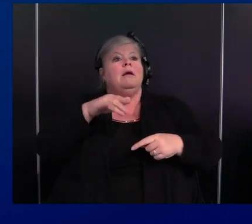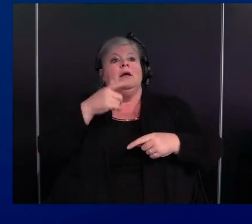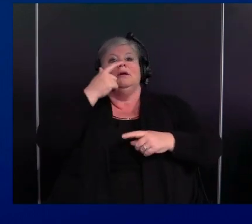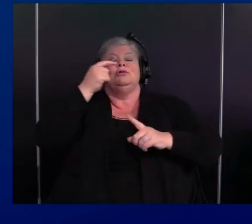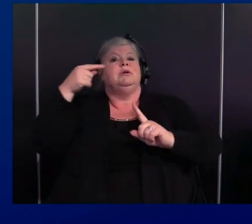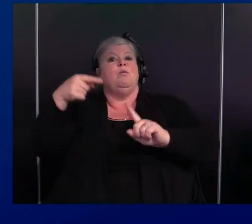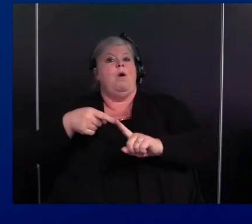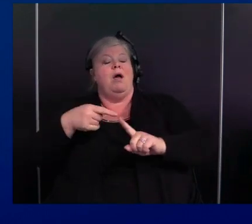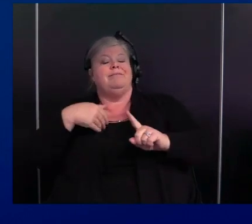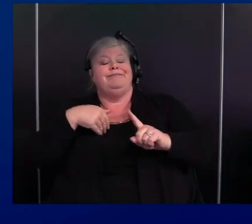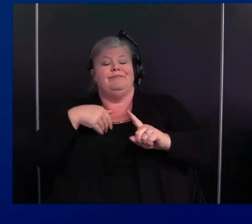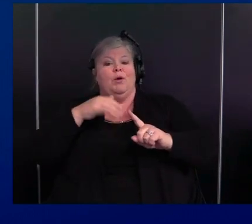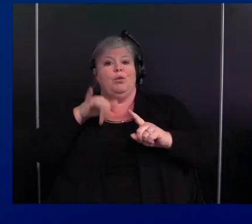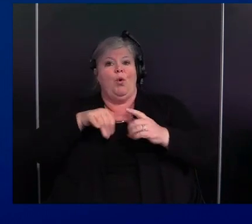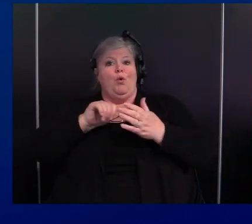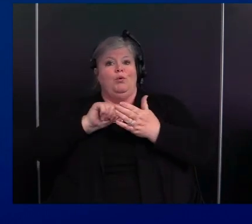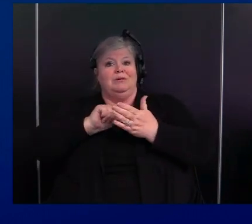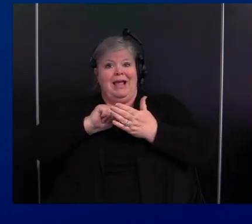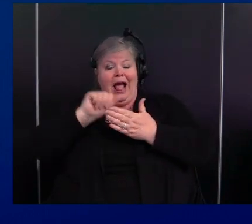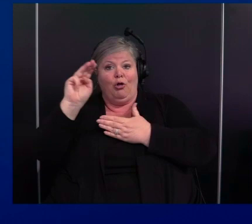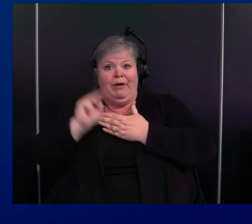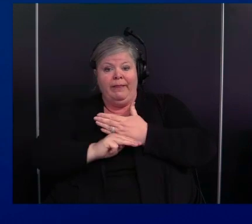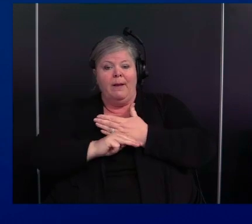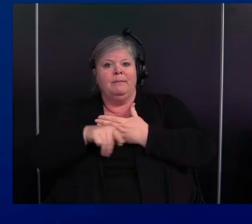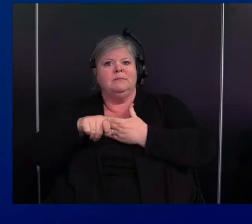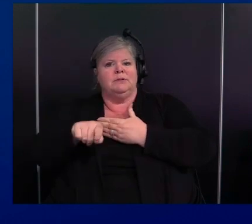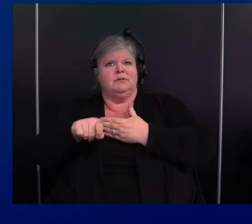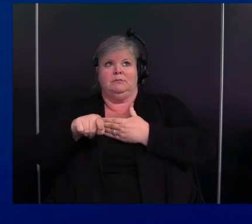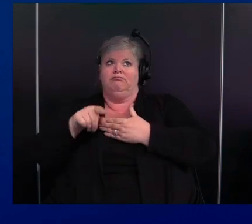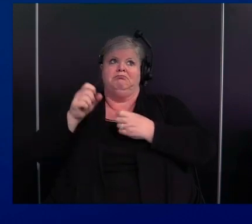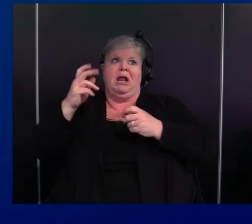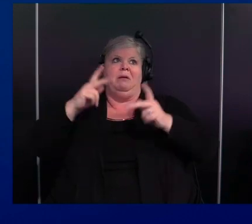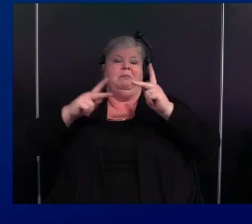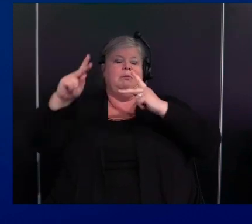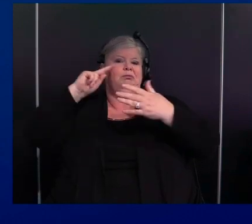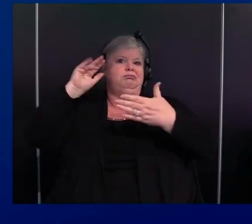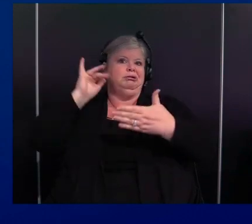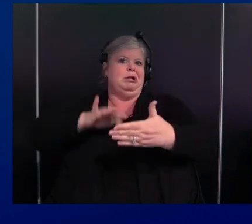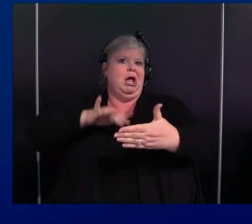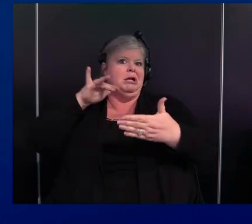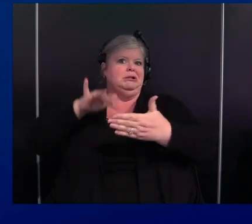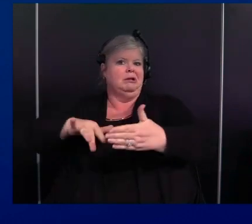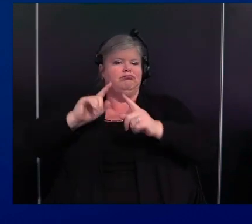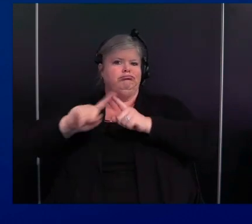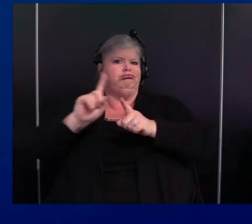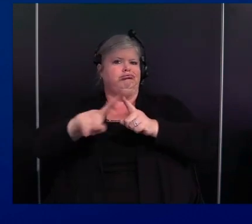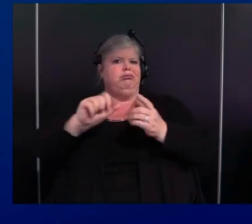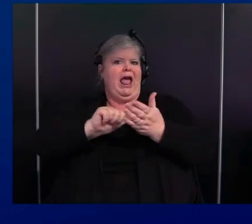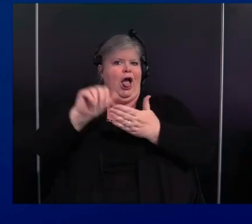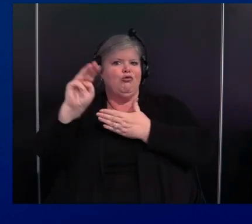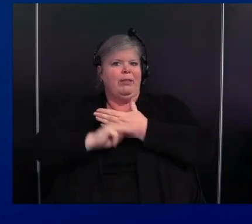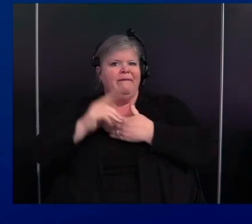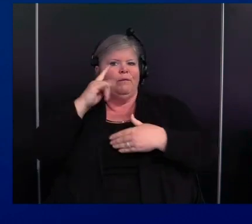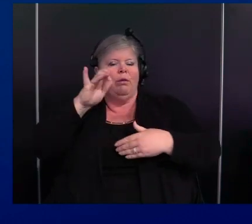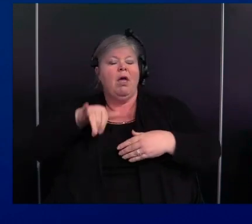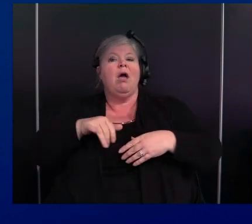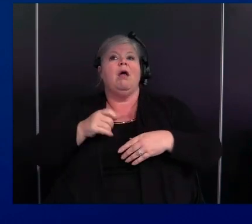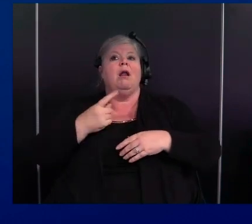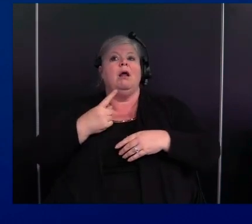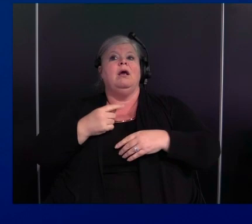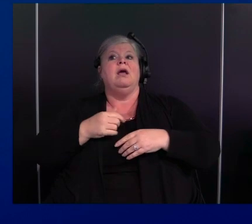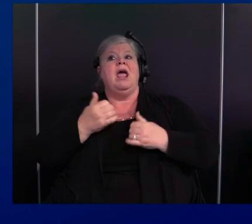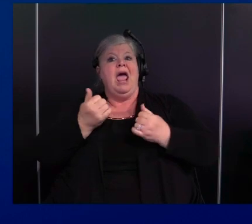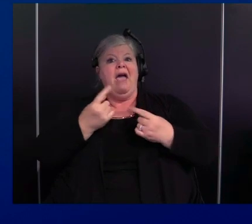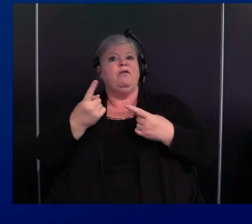underlying algorithms, because they're widely known and they've been studied by academics for years and years, everyone has agreement and